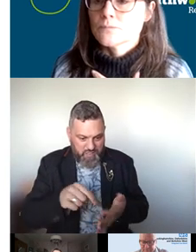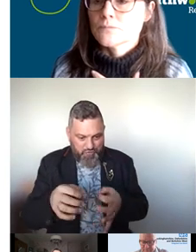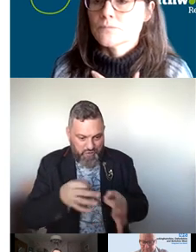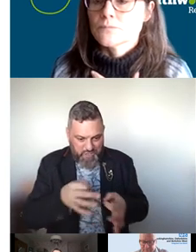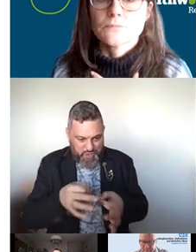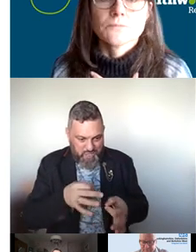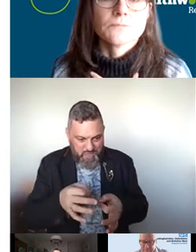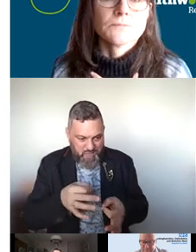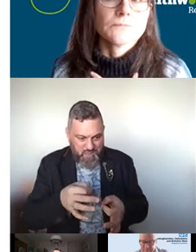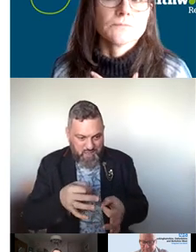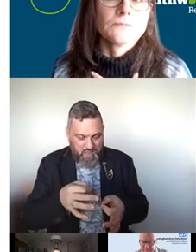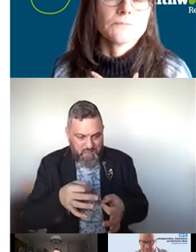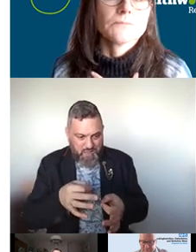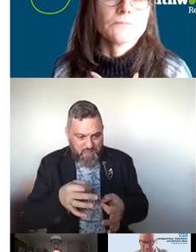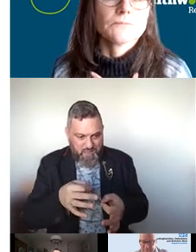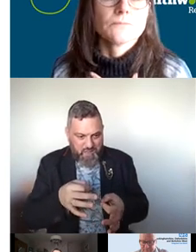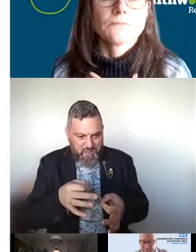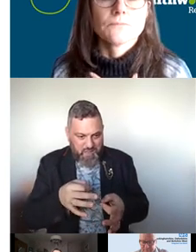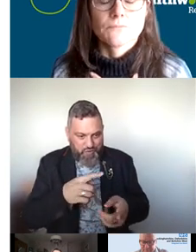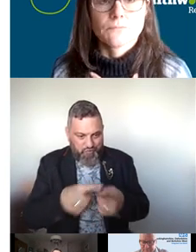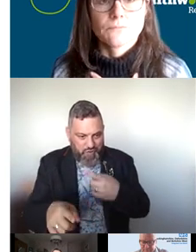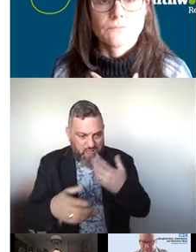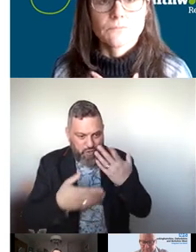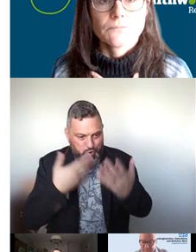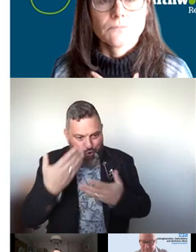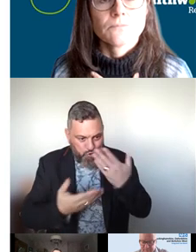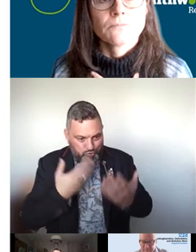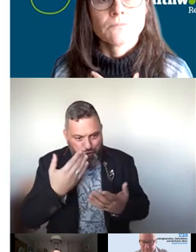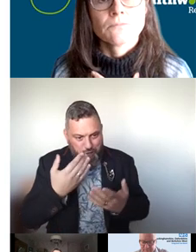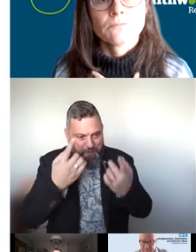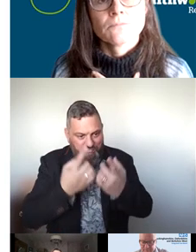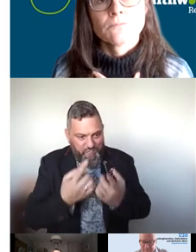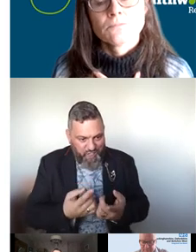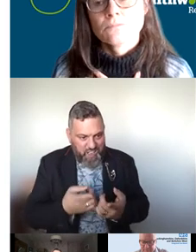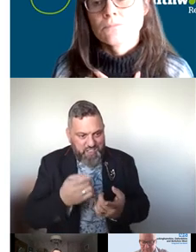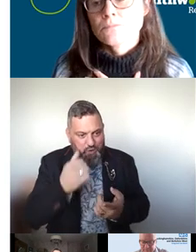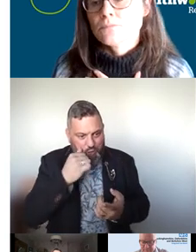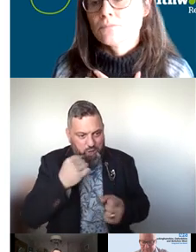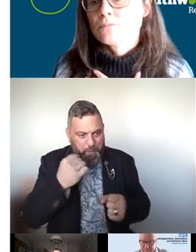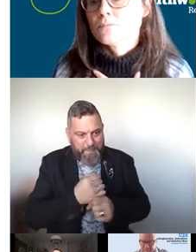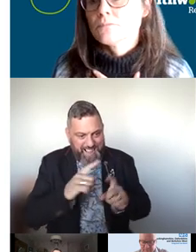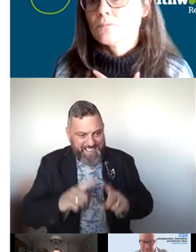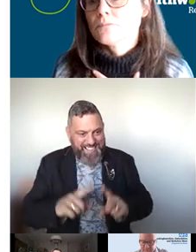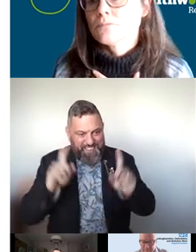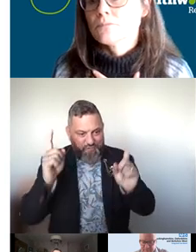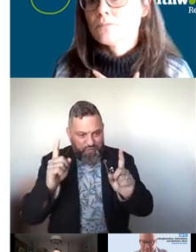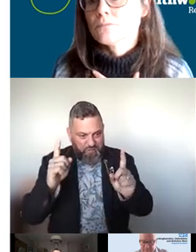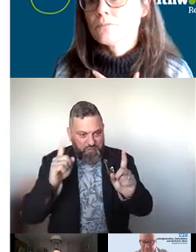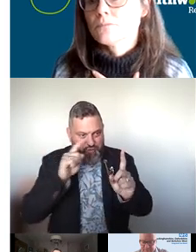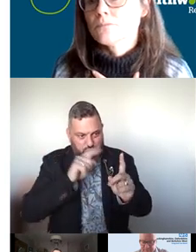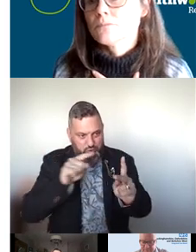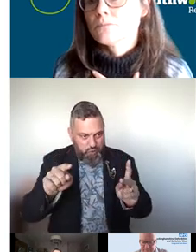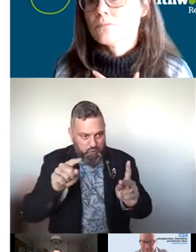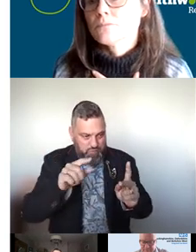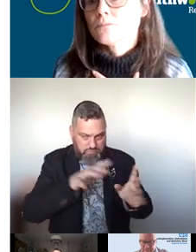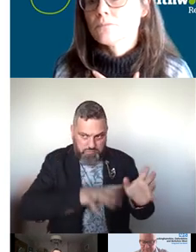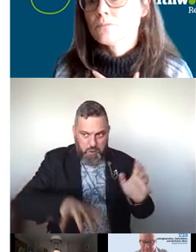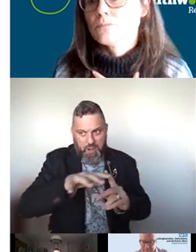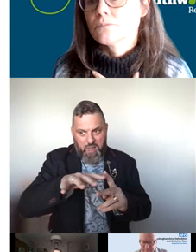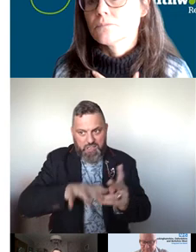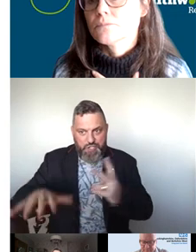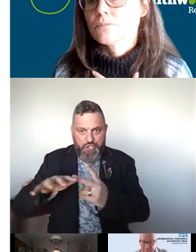is as I said earlier, we've tried to describe the things that will make a difference to the populations and to the